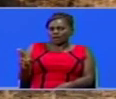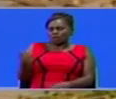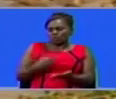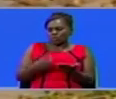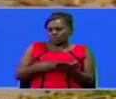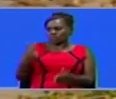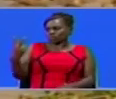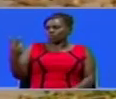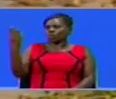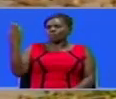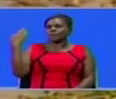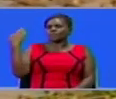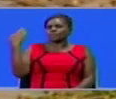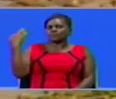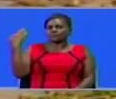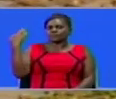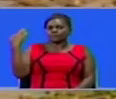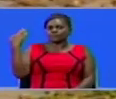ago.